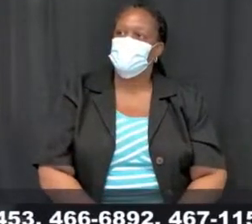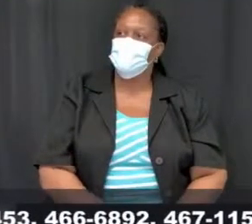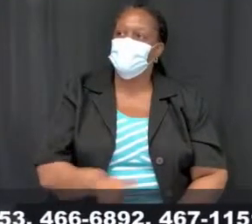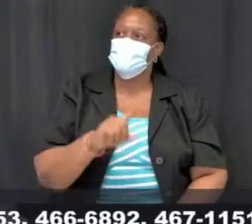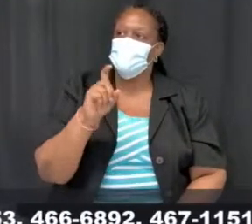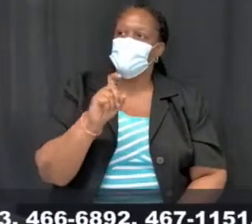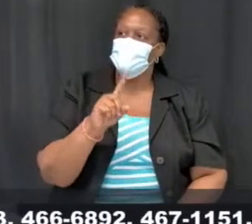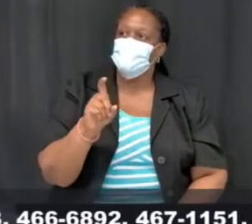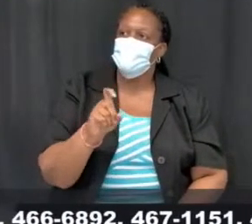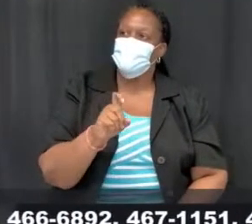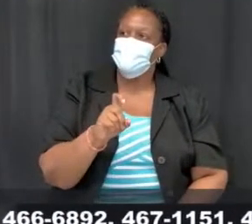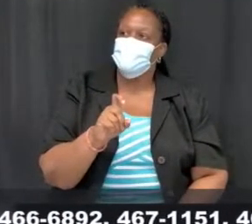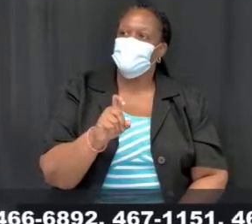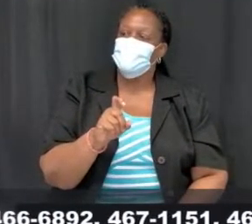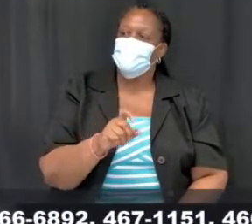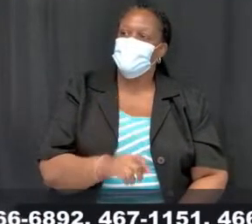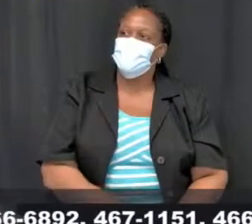FM.